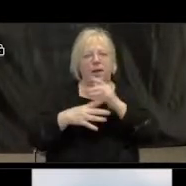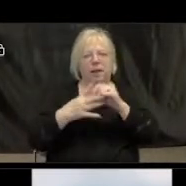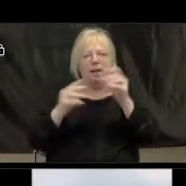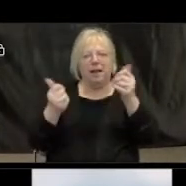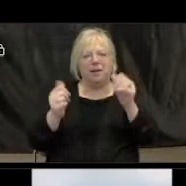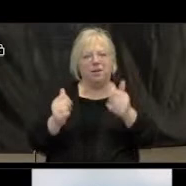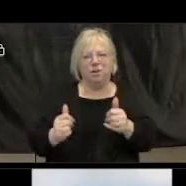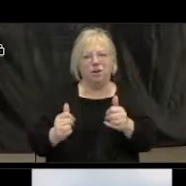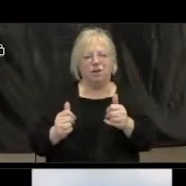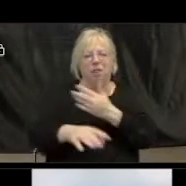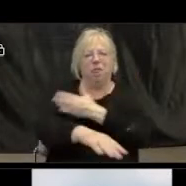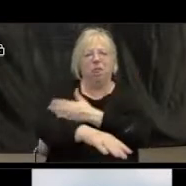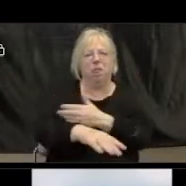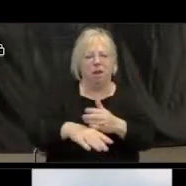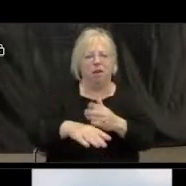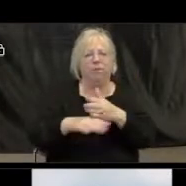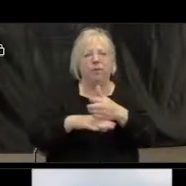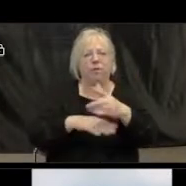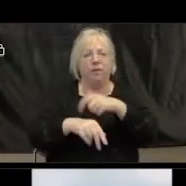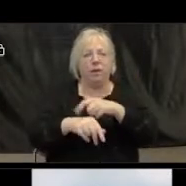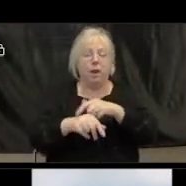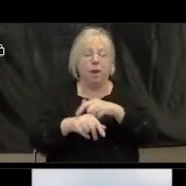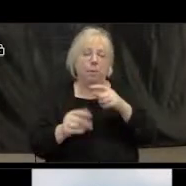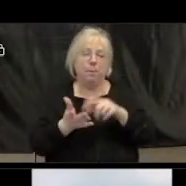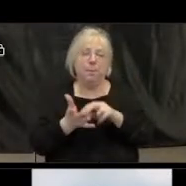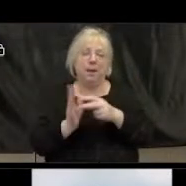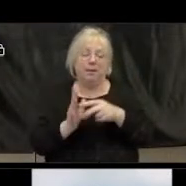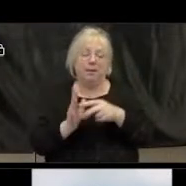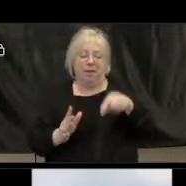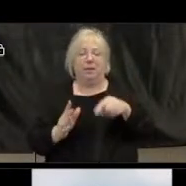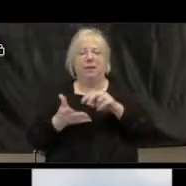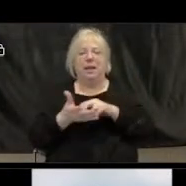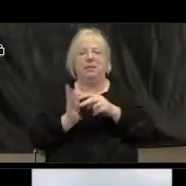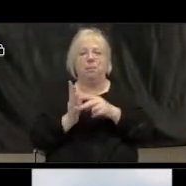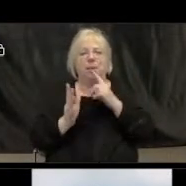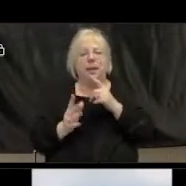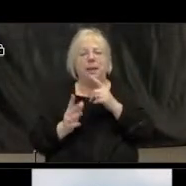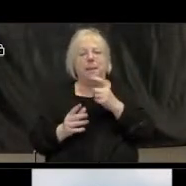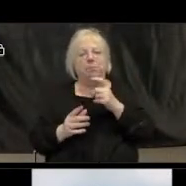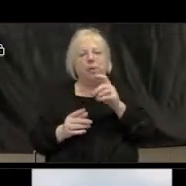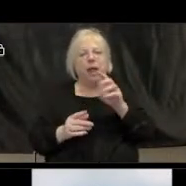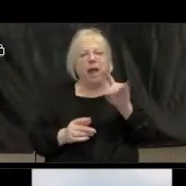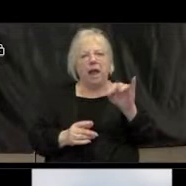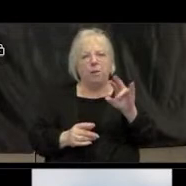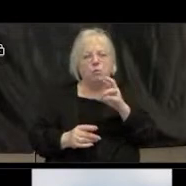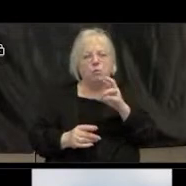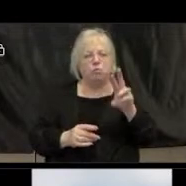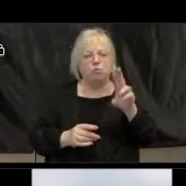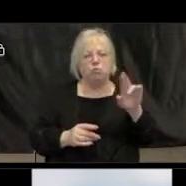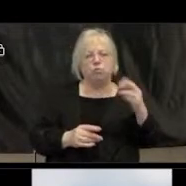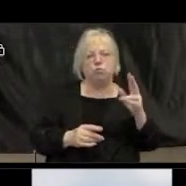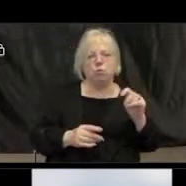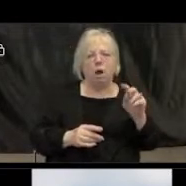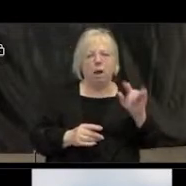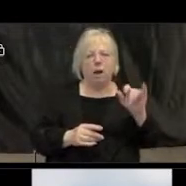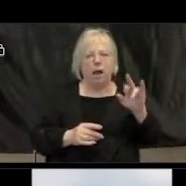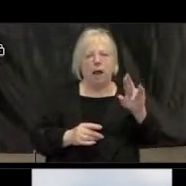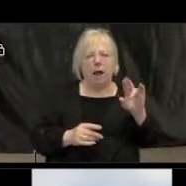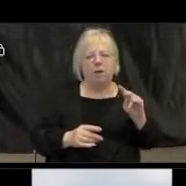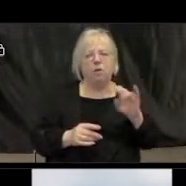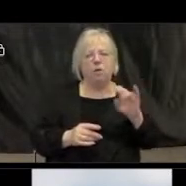deteriorates over time, which means the fence needs to be a metal chain link or wrought iron to save Little Rock School District